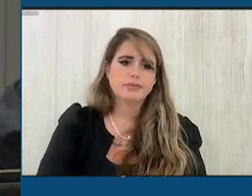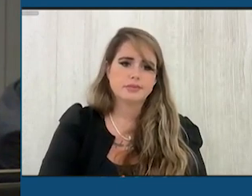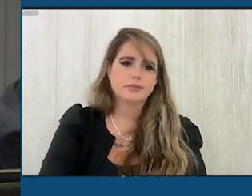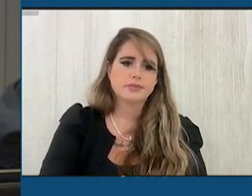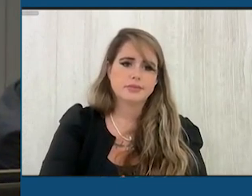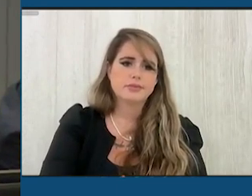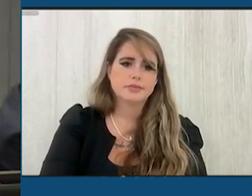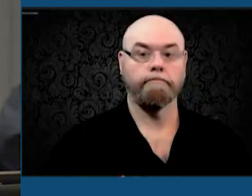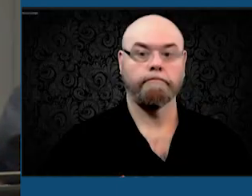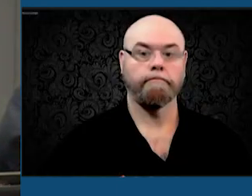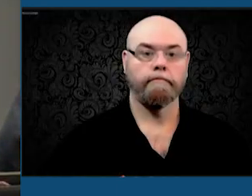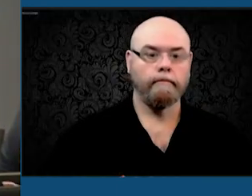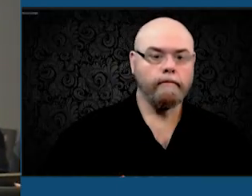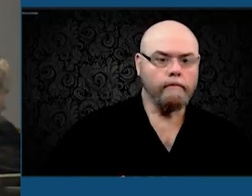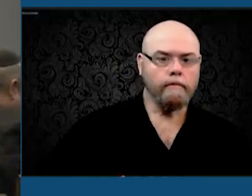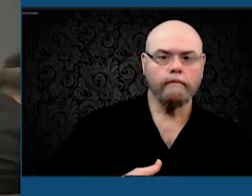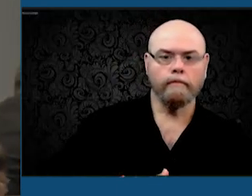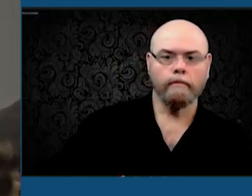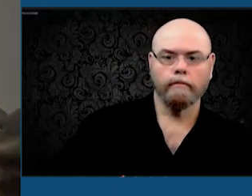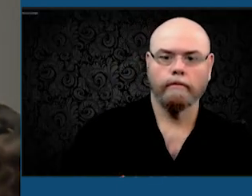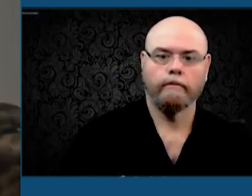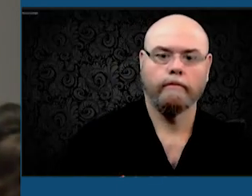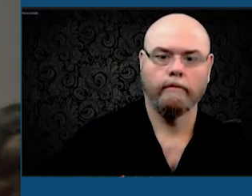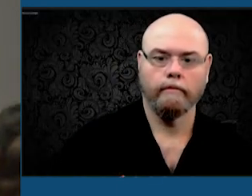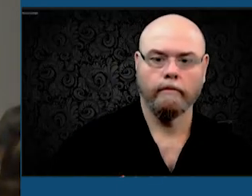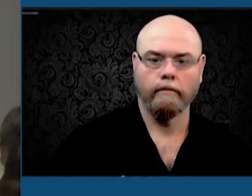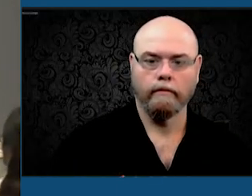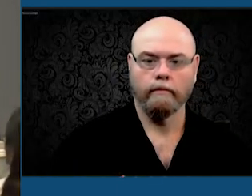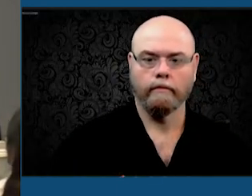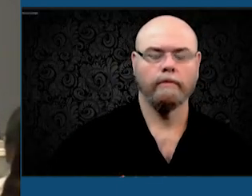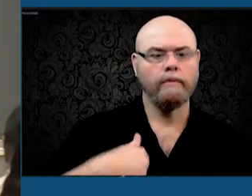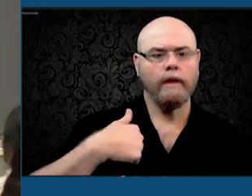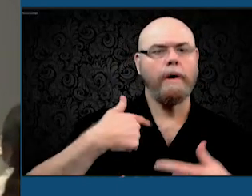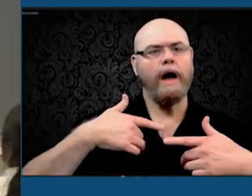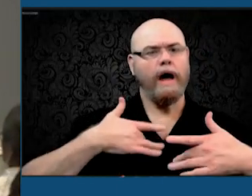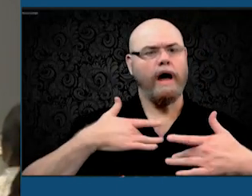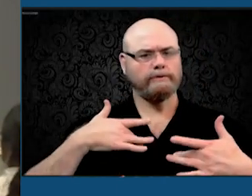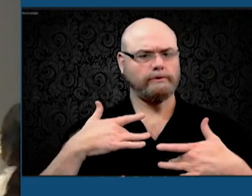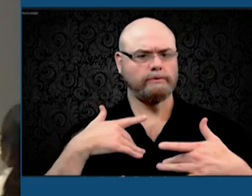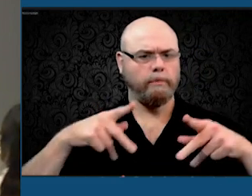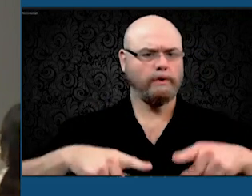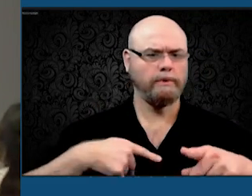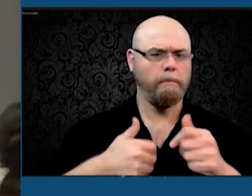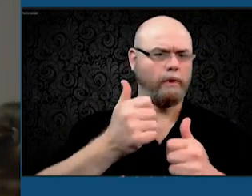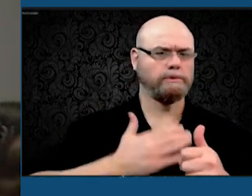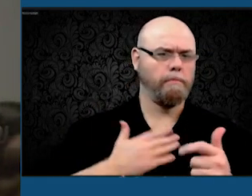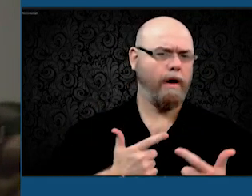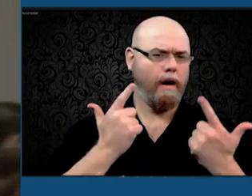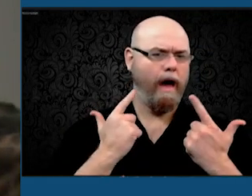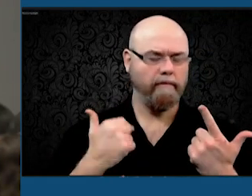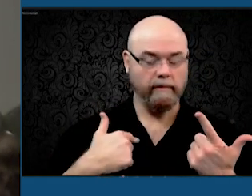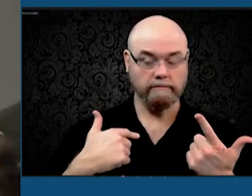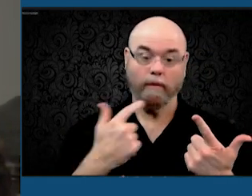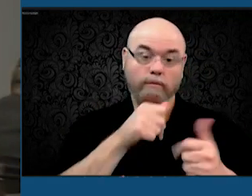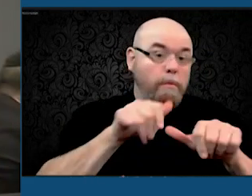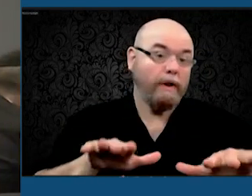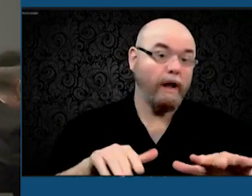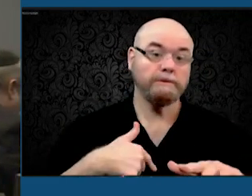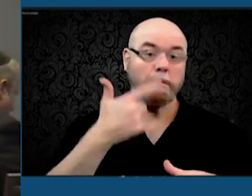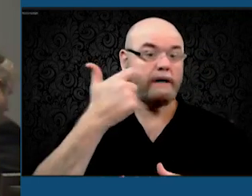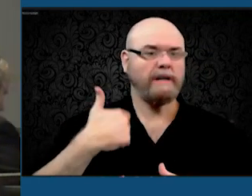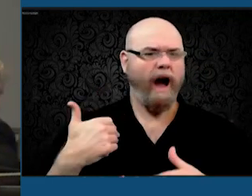person for most of my life. I am blessed that I have a whole new attitude about my anxiety. I don't see it as a